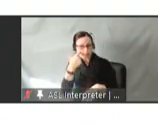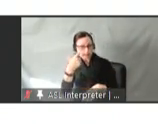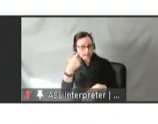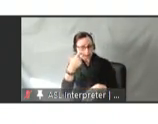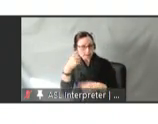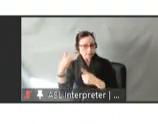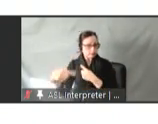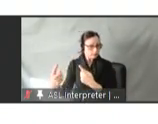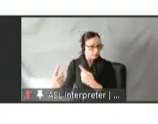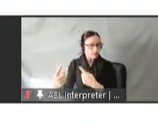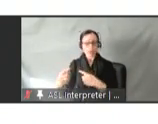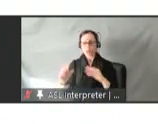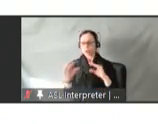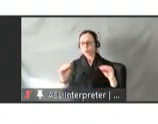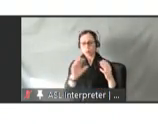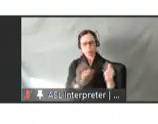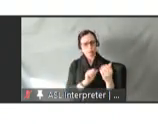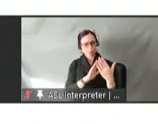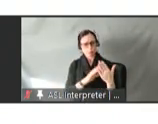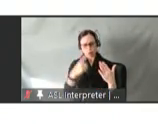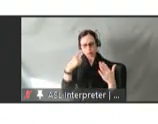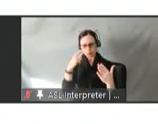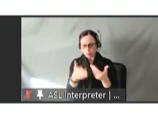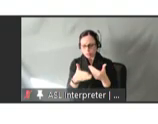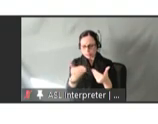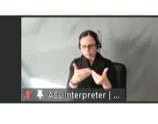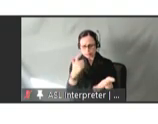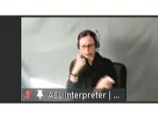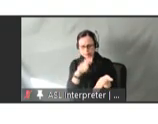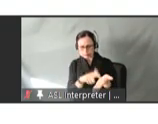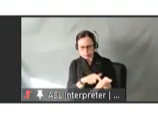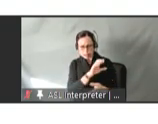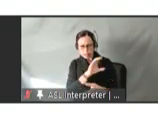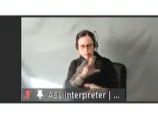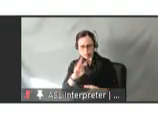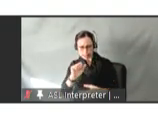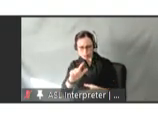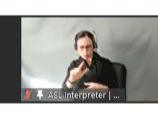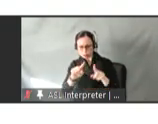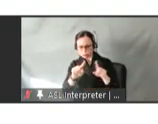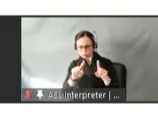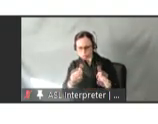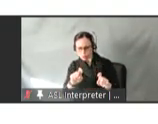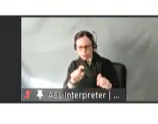to very easily distinguish between a clinical trial vaccine and